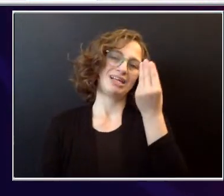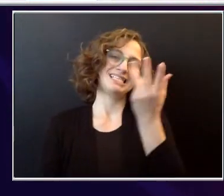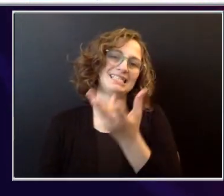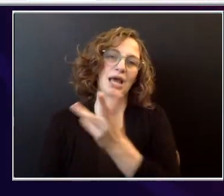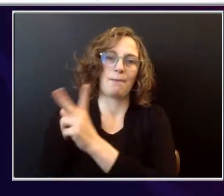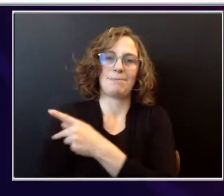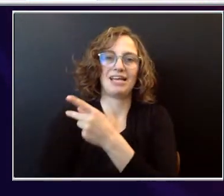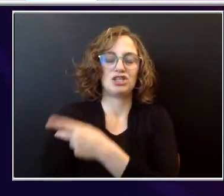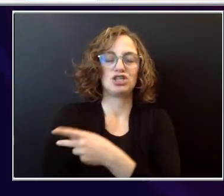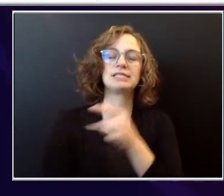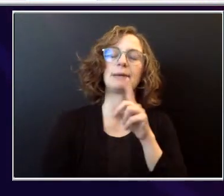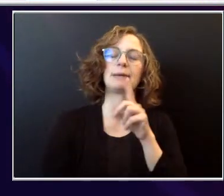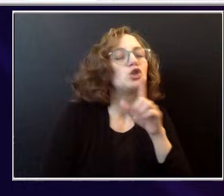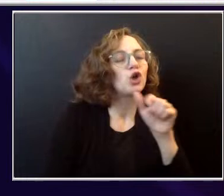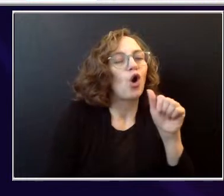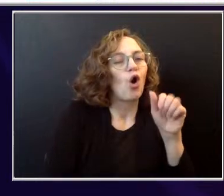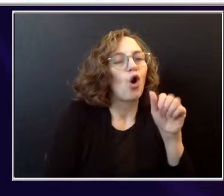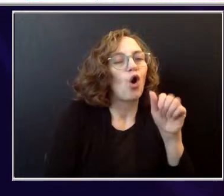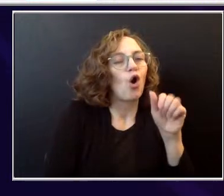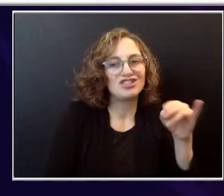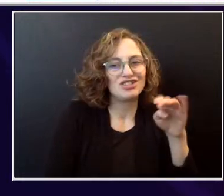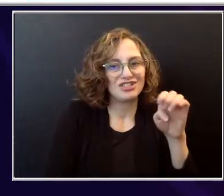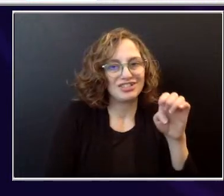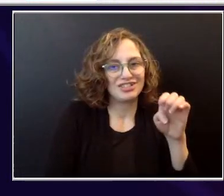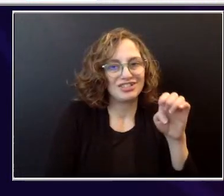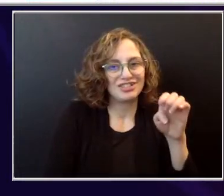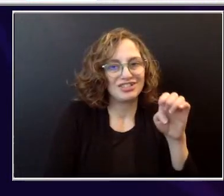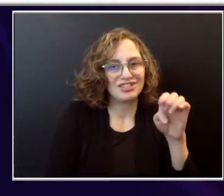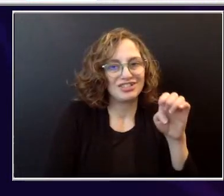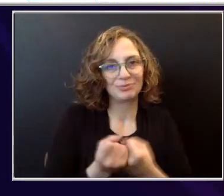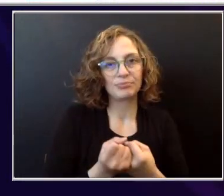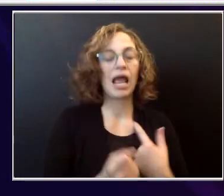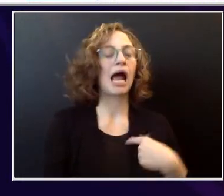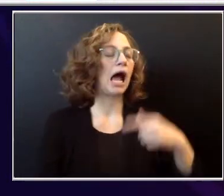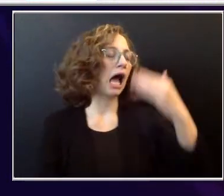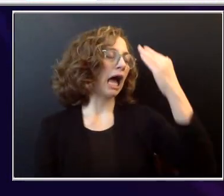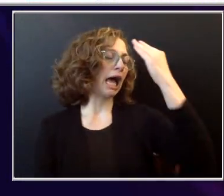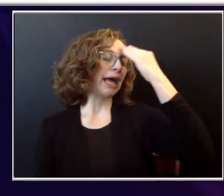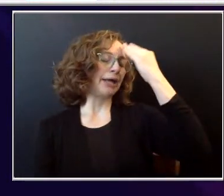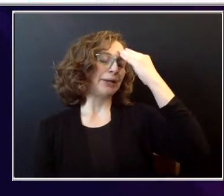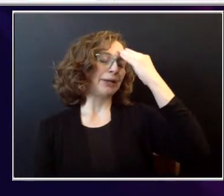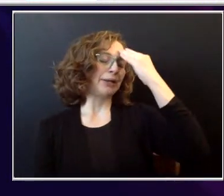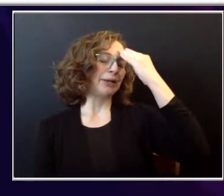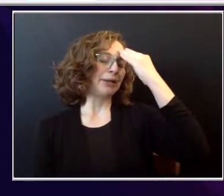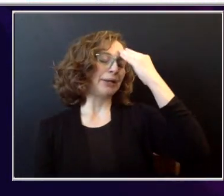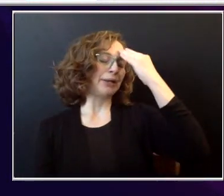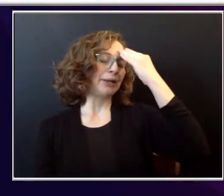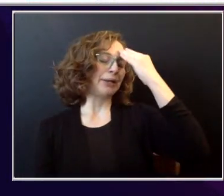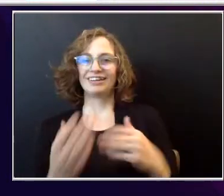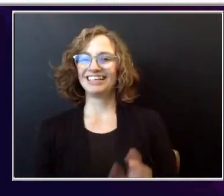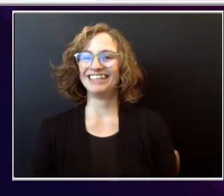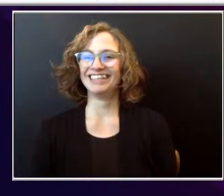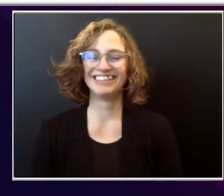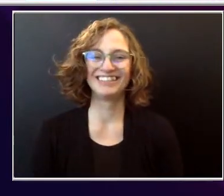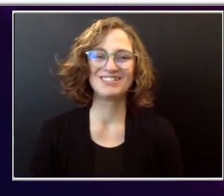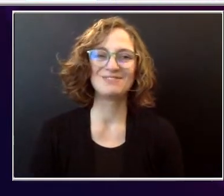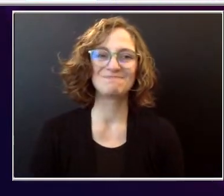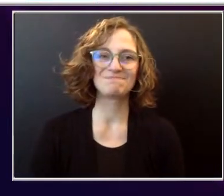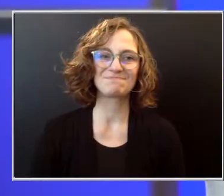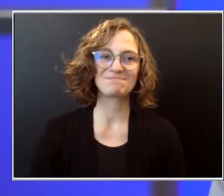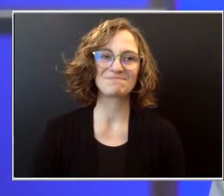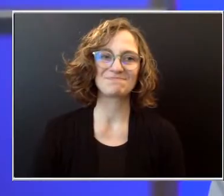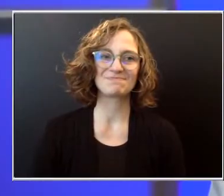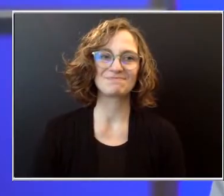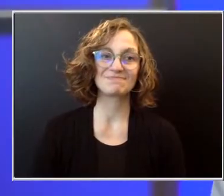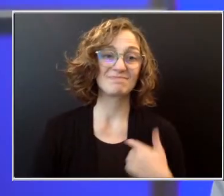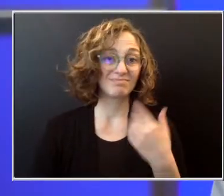like, this is, yeah. And I was kind of like, I just tell the patients that